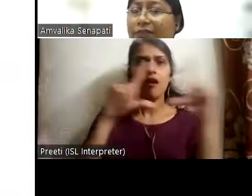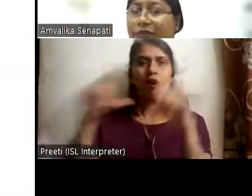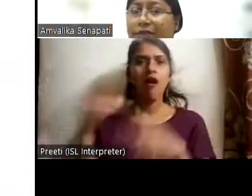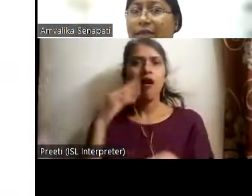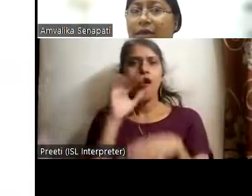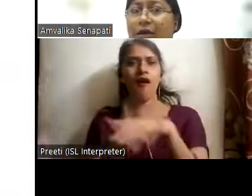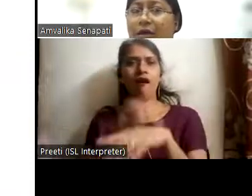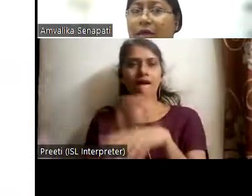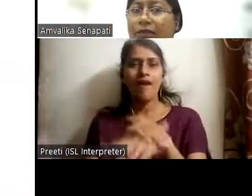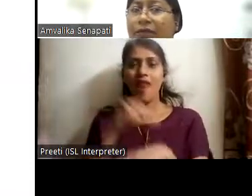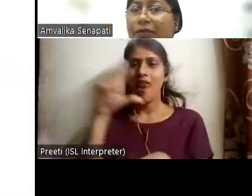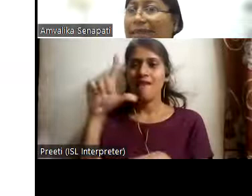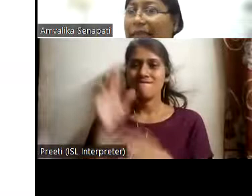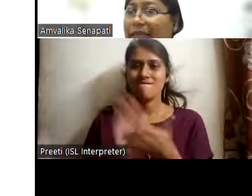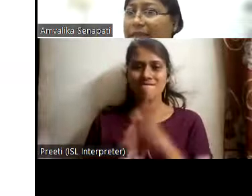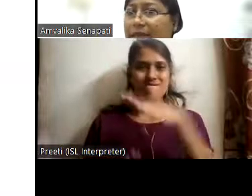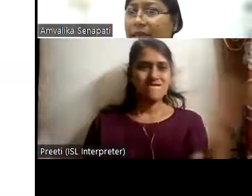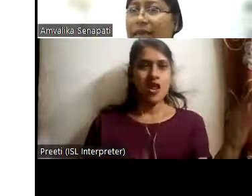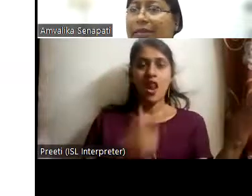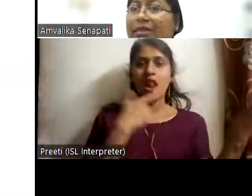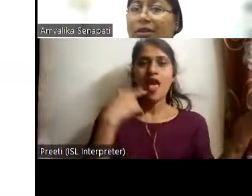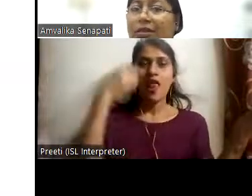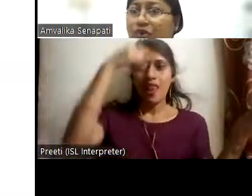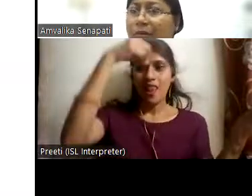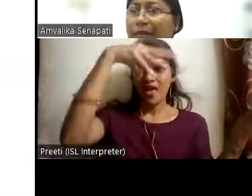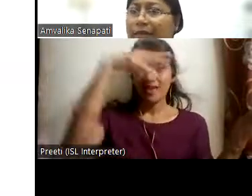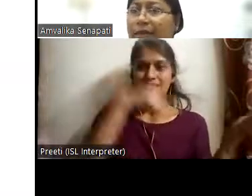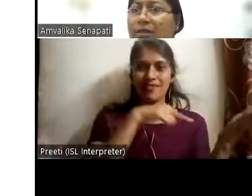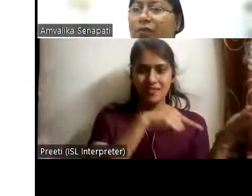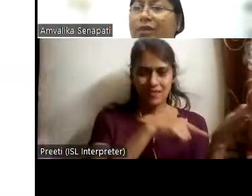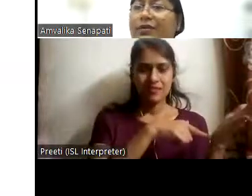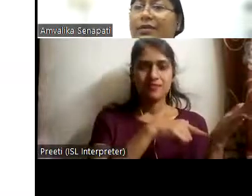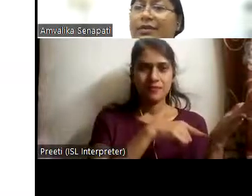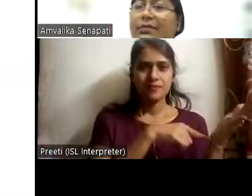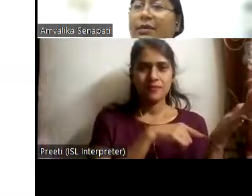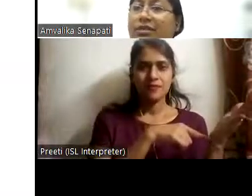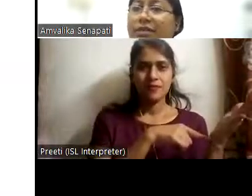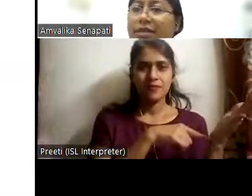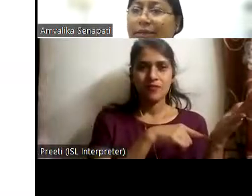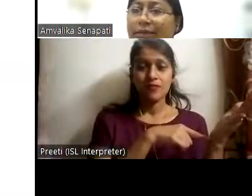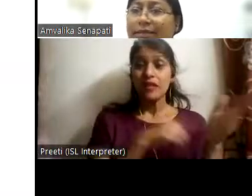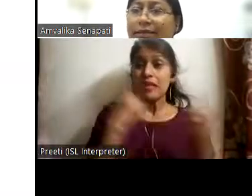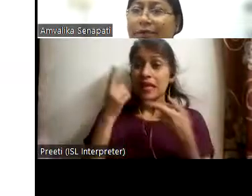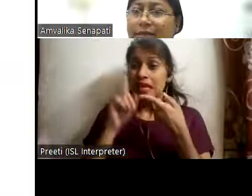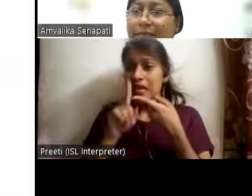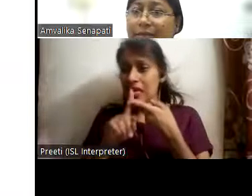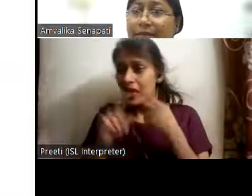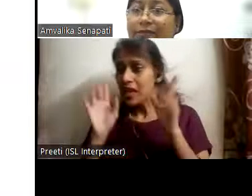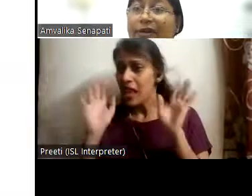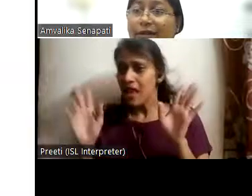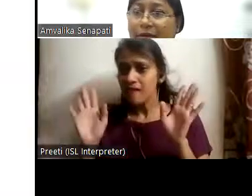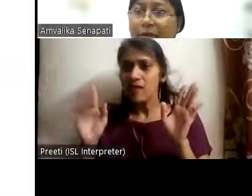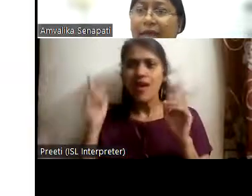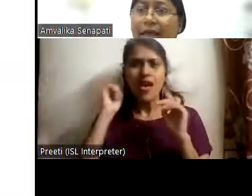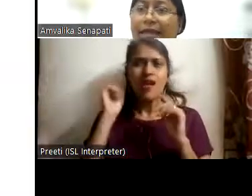the left that you see is of a red light. That's called a strobe light. So whenever there's an emergency in a building, say for example, there's